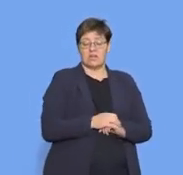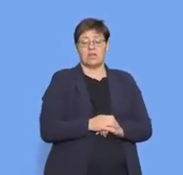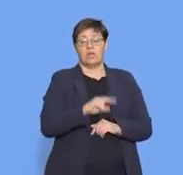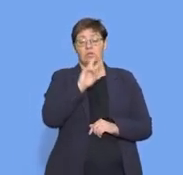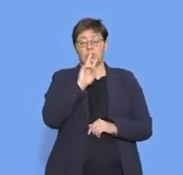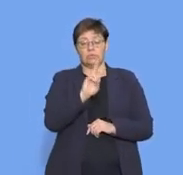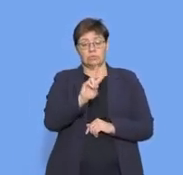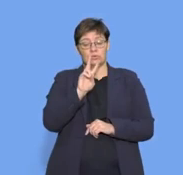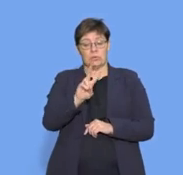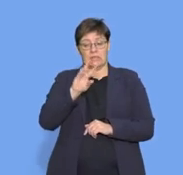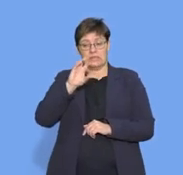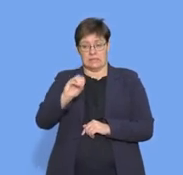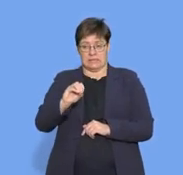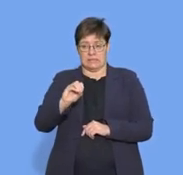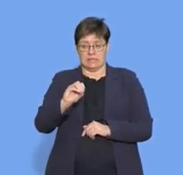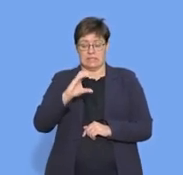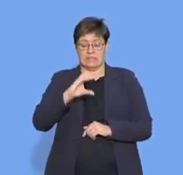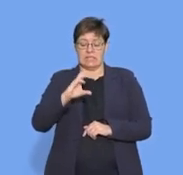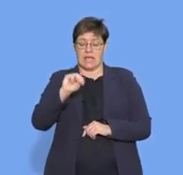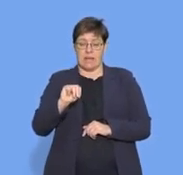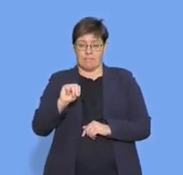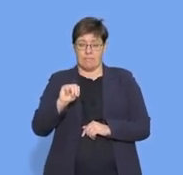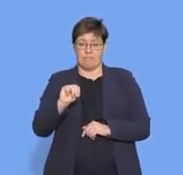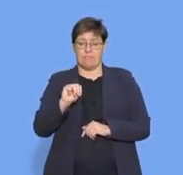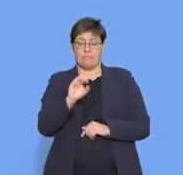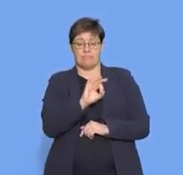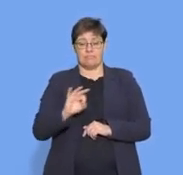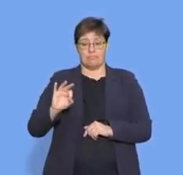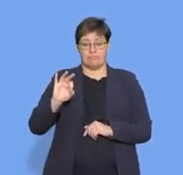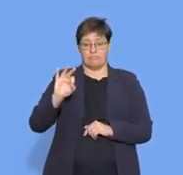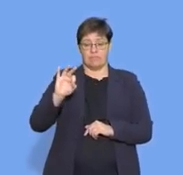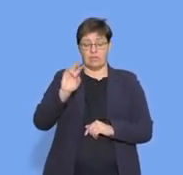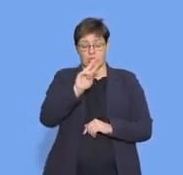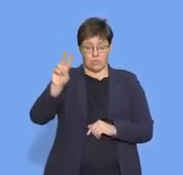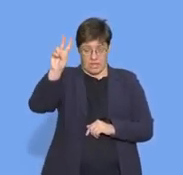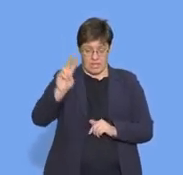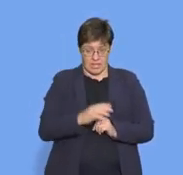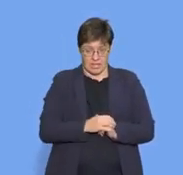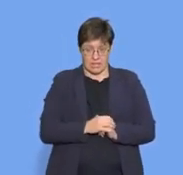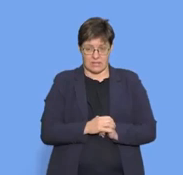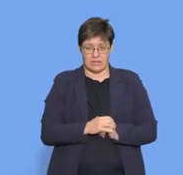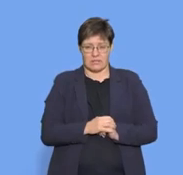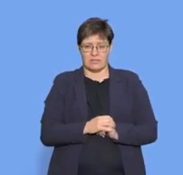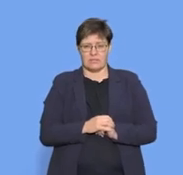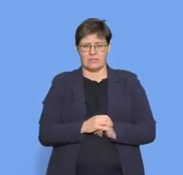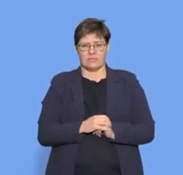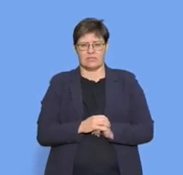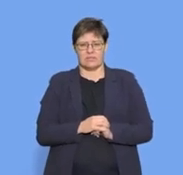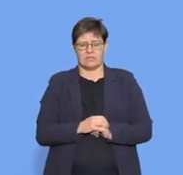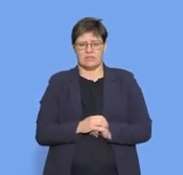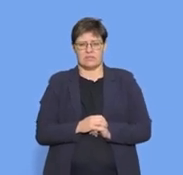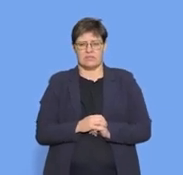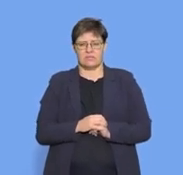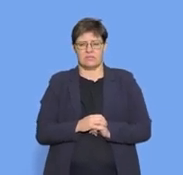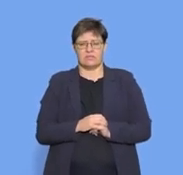shape is going to be 220 centimeters squared. Please just put a little star in